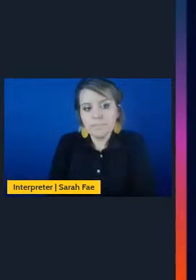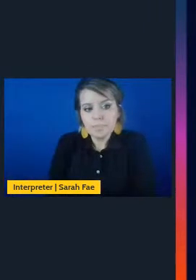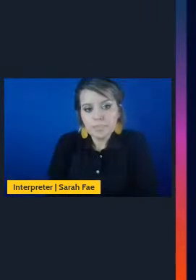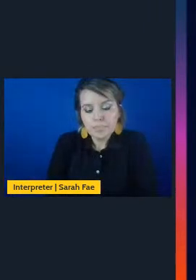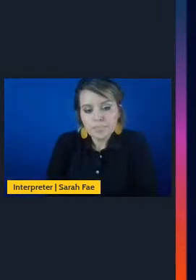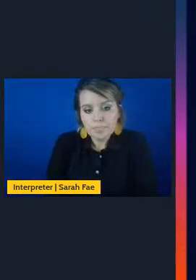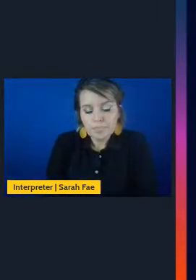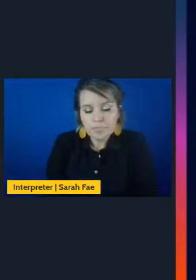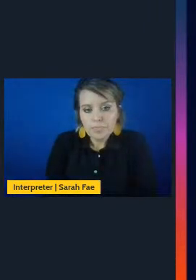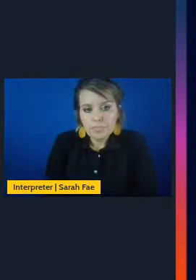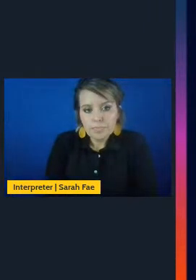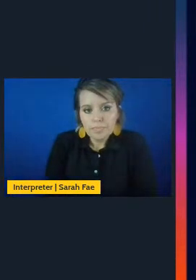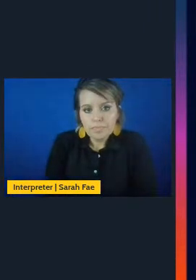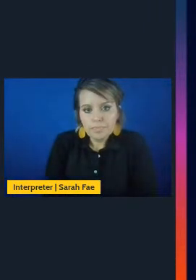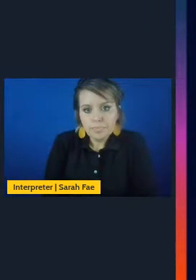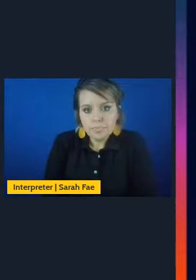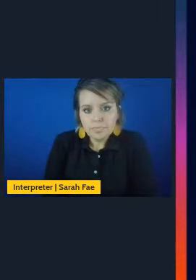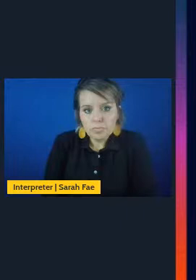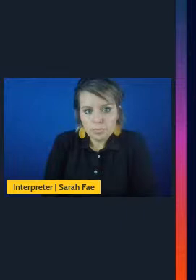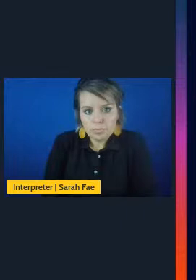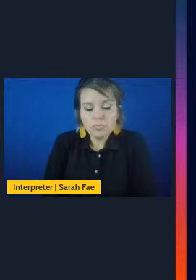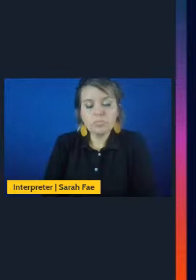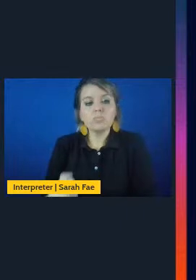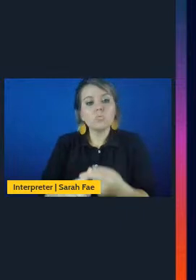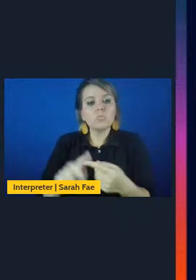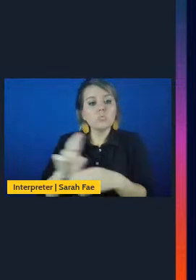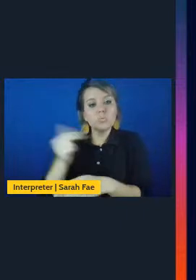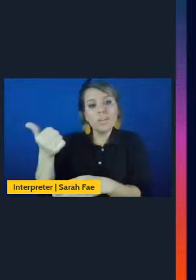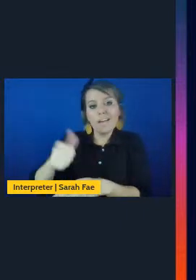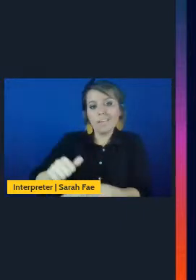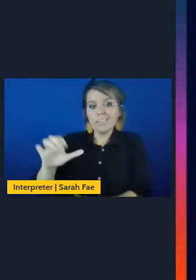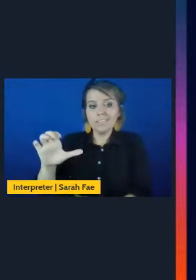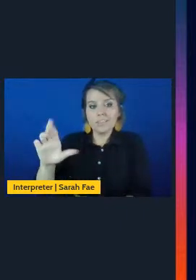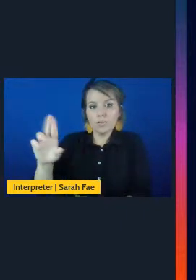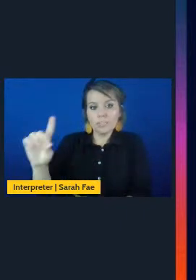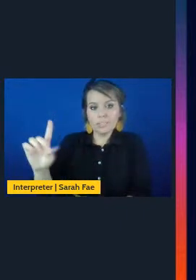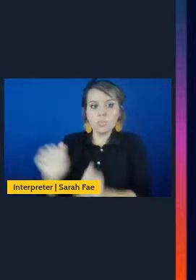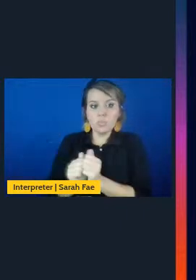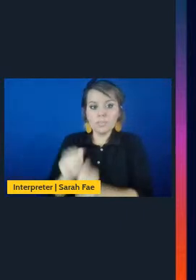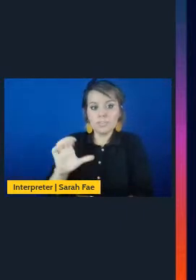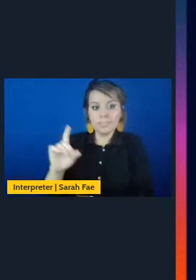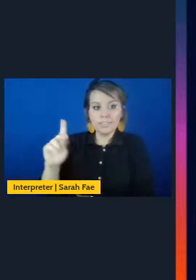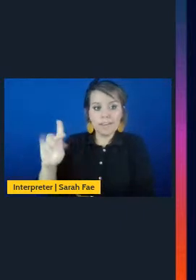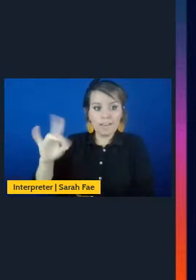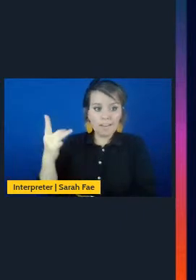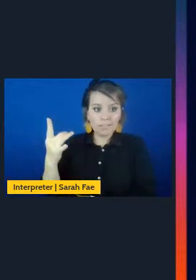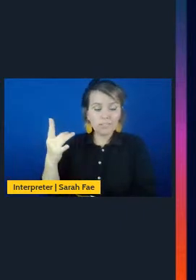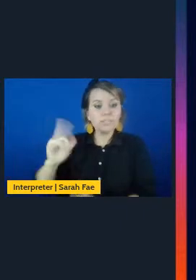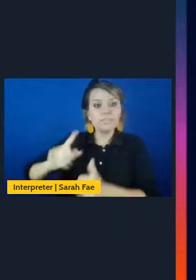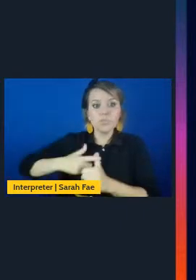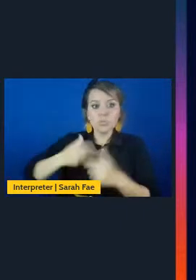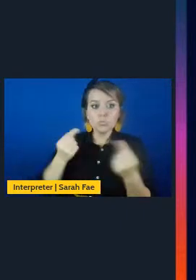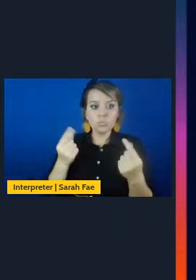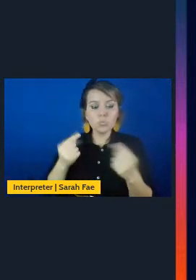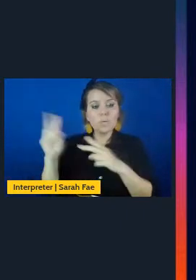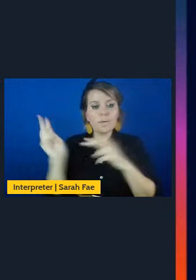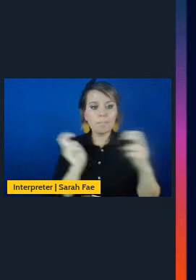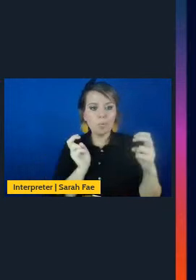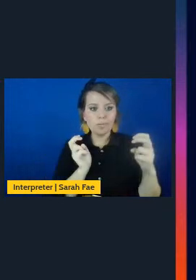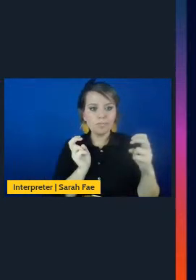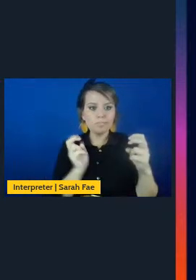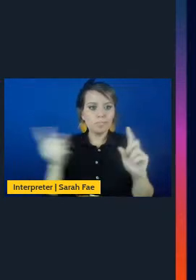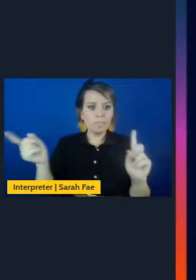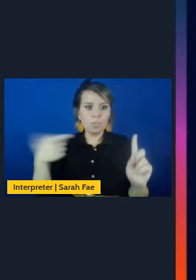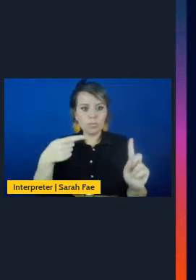To use any CRD with CDKs, the first step is to run CDKs import by pointing it to the